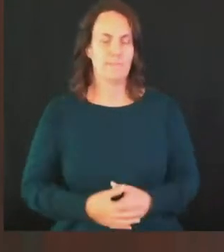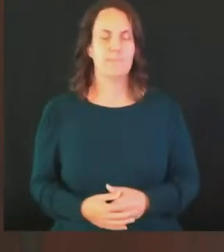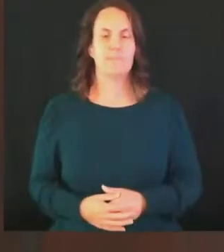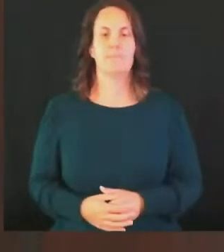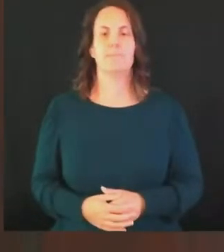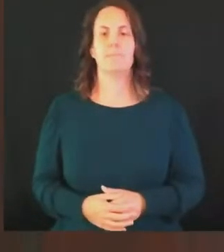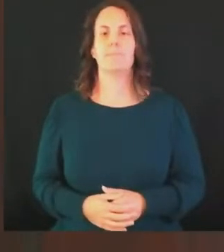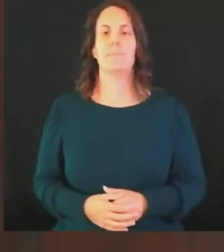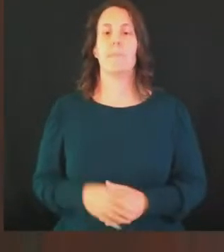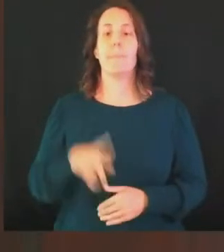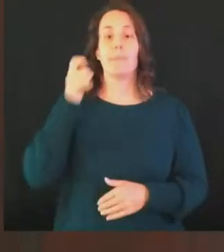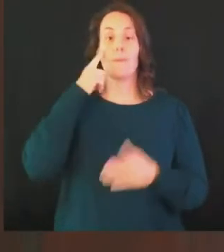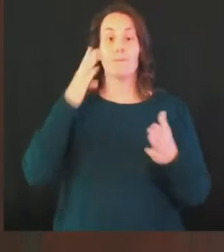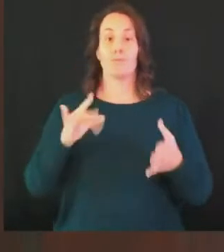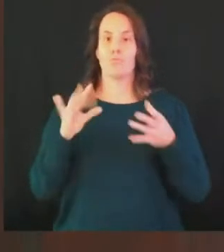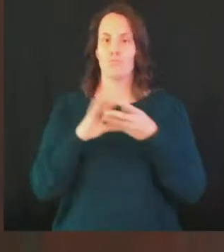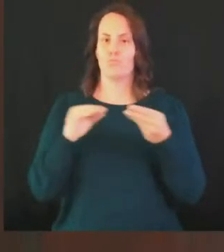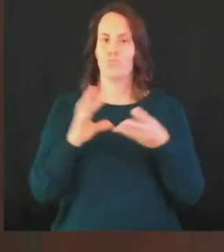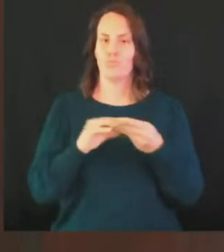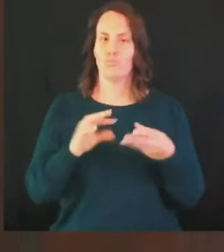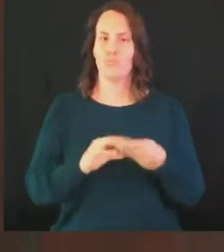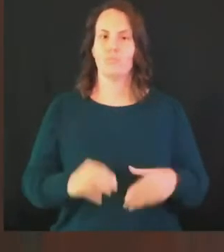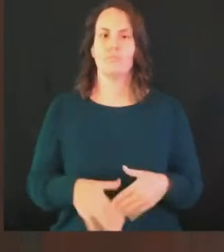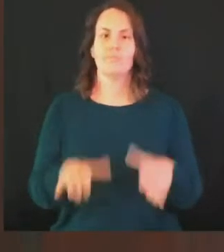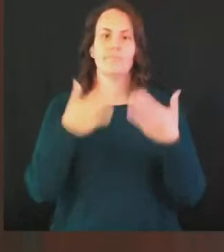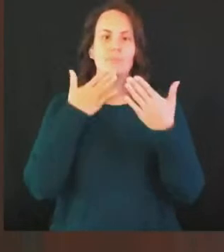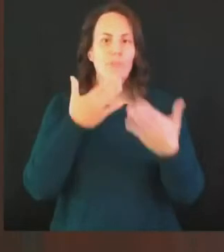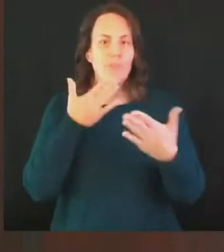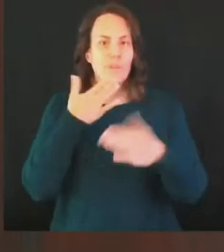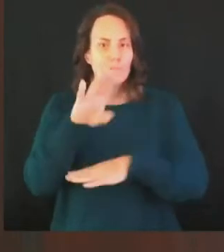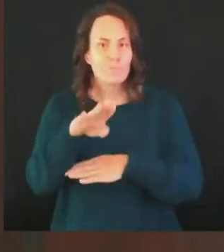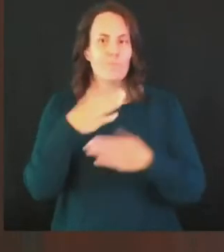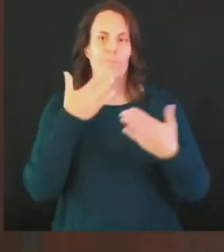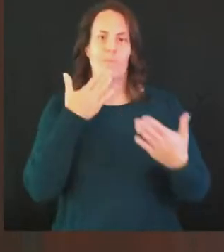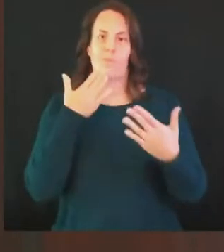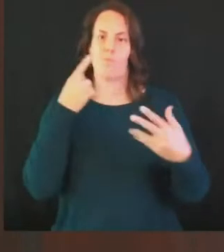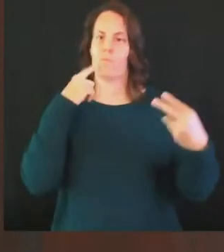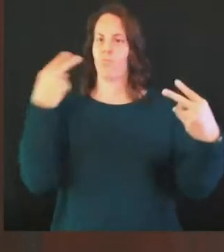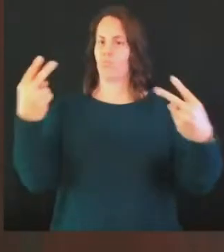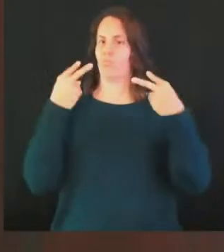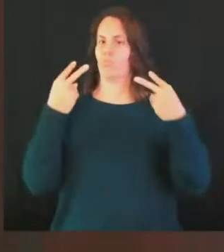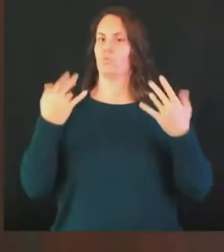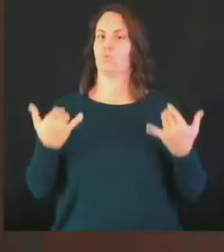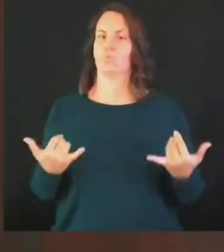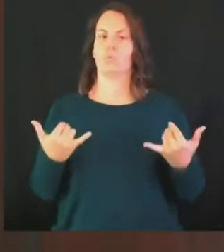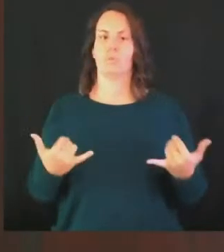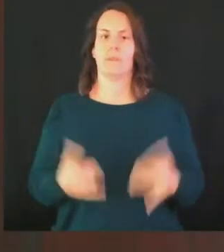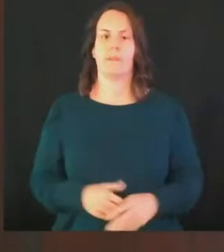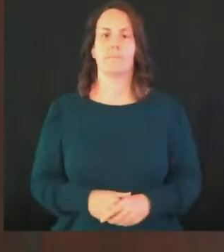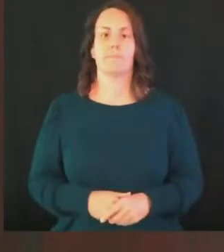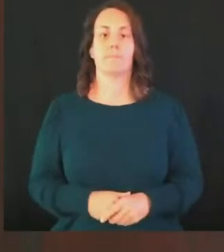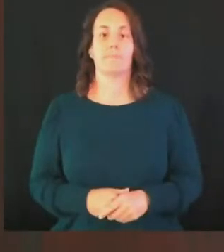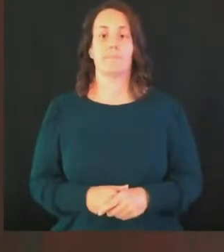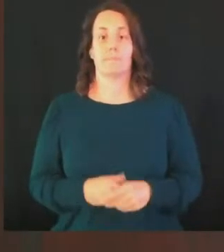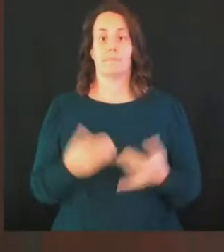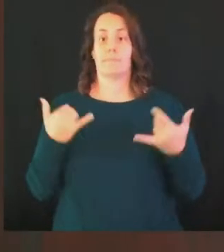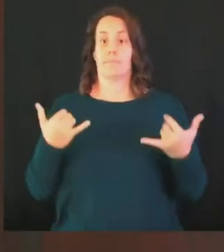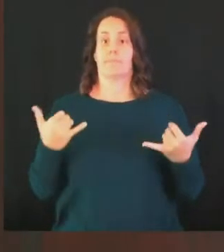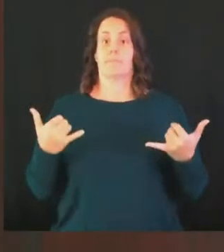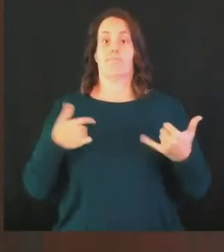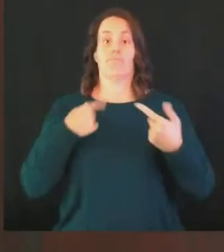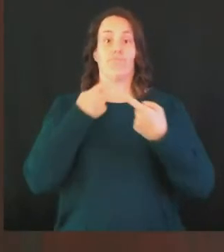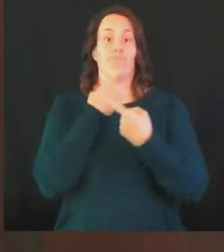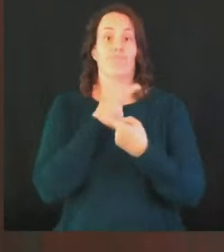Alternate Care Facility as a critical extension of the healthcare systems in the Southeast region and, frankly, all across the